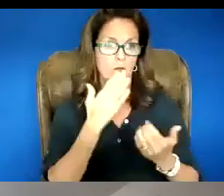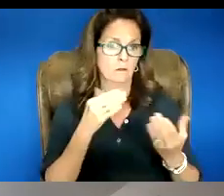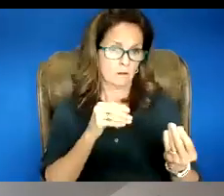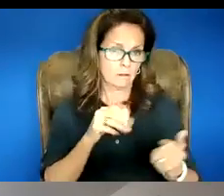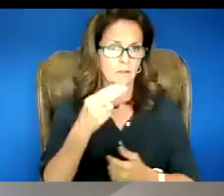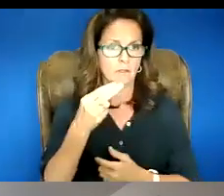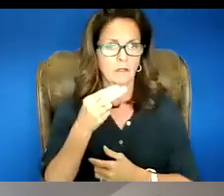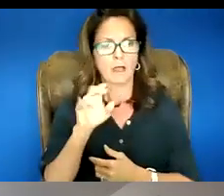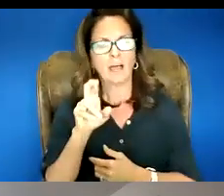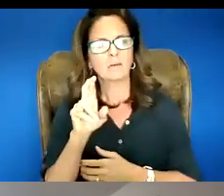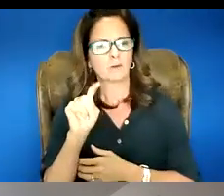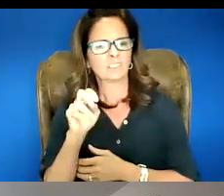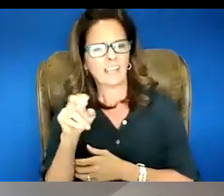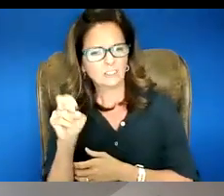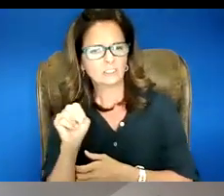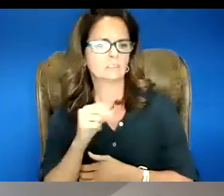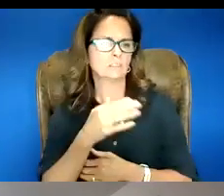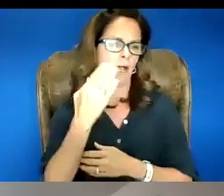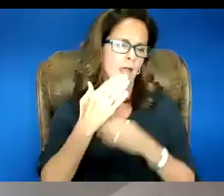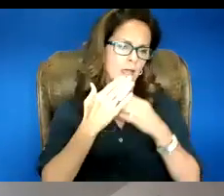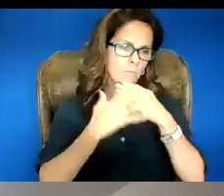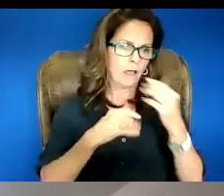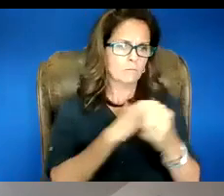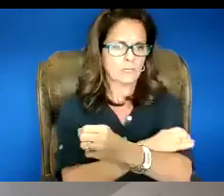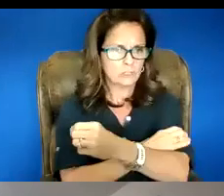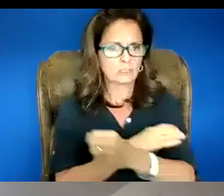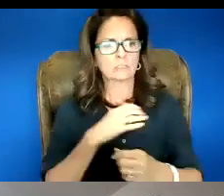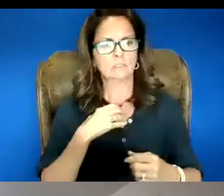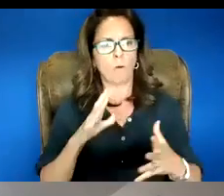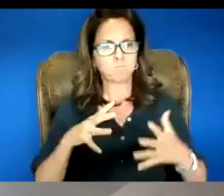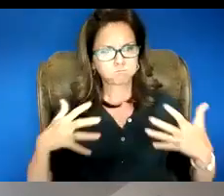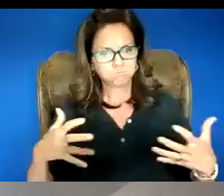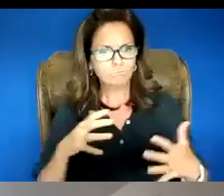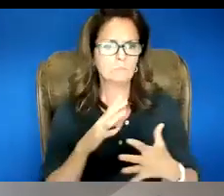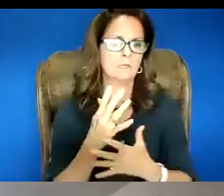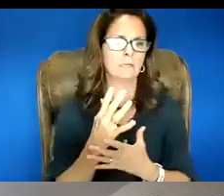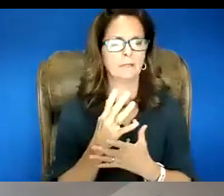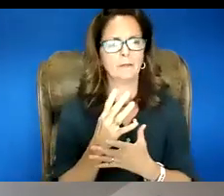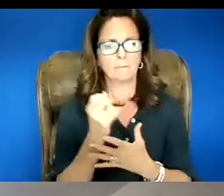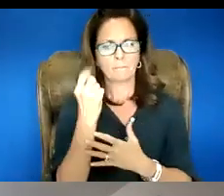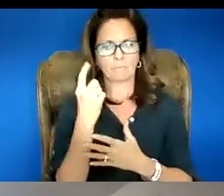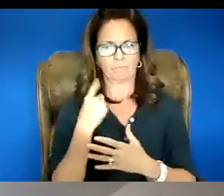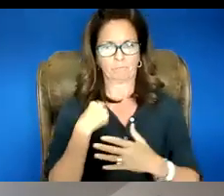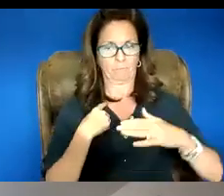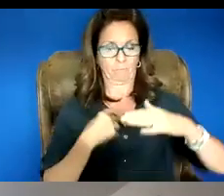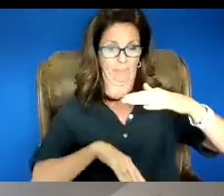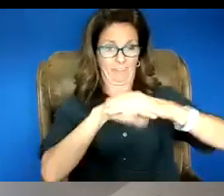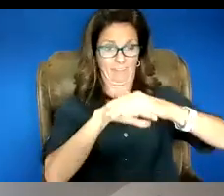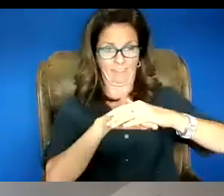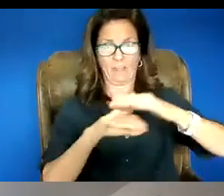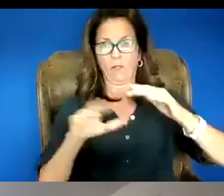blood pressure, obesity, and we use a cutoff of a BMI of